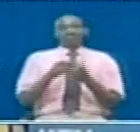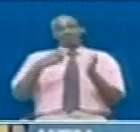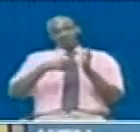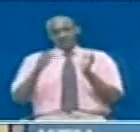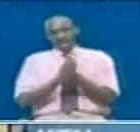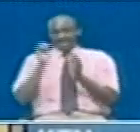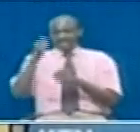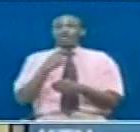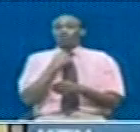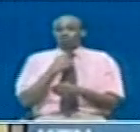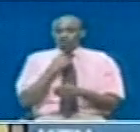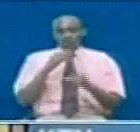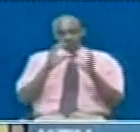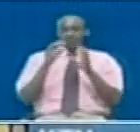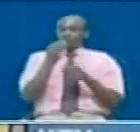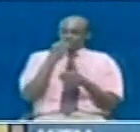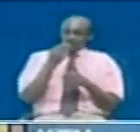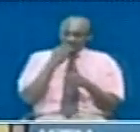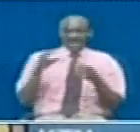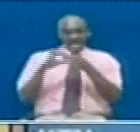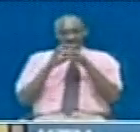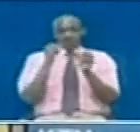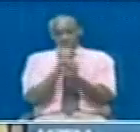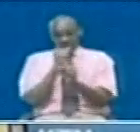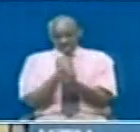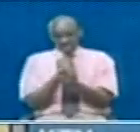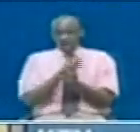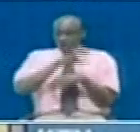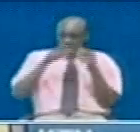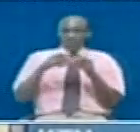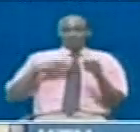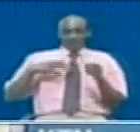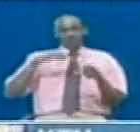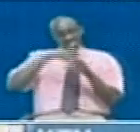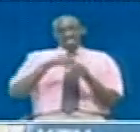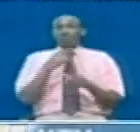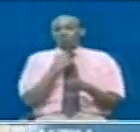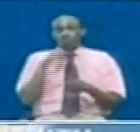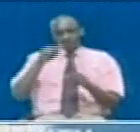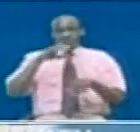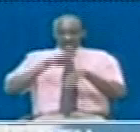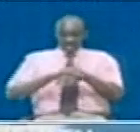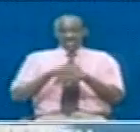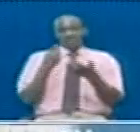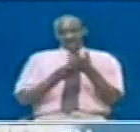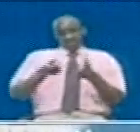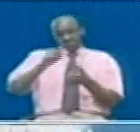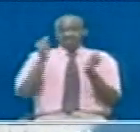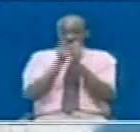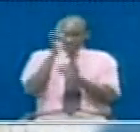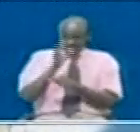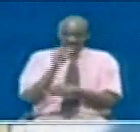Union of Commercial, Food and Allied Workers. In addition, all union employees shall receive a wage increment of